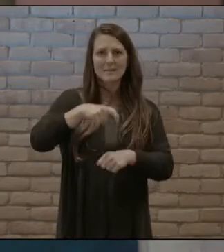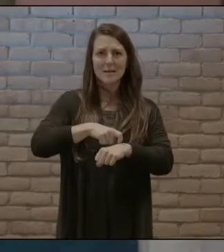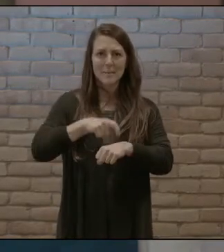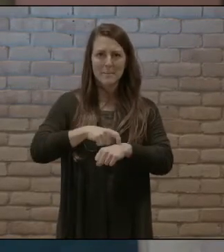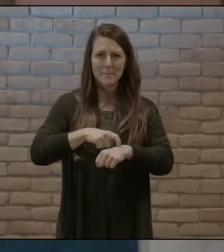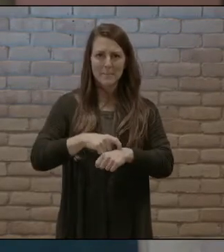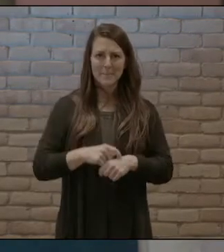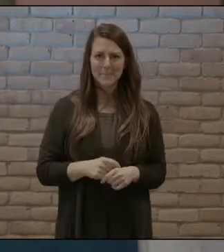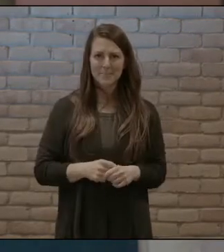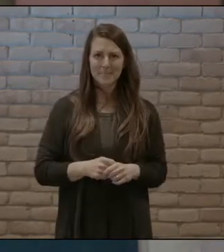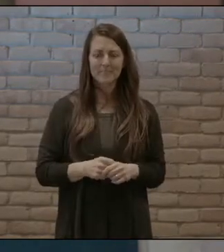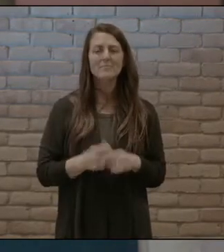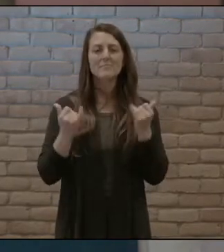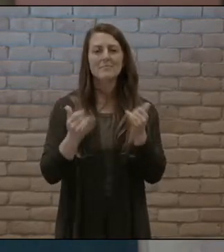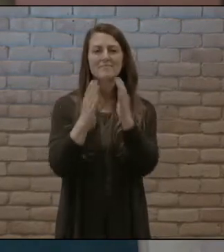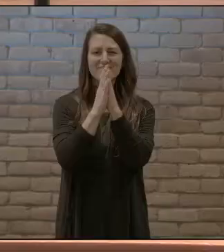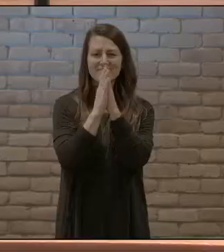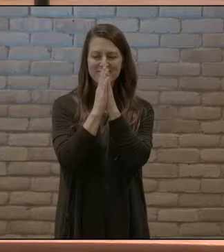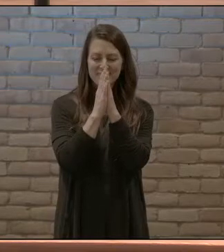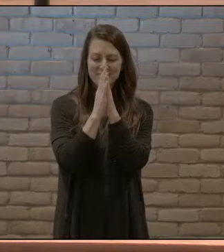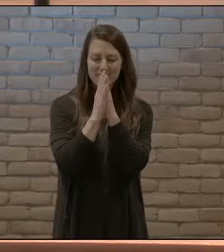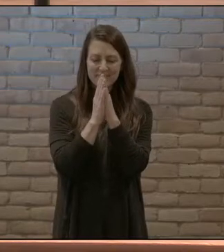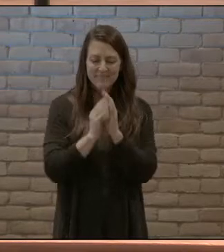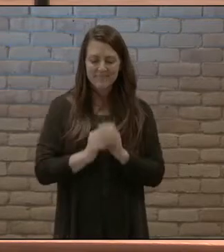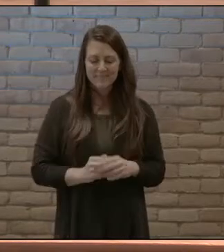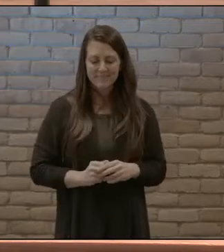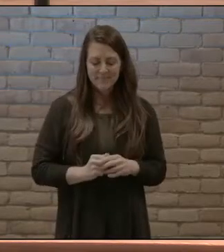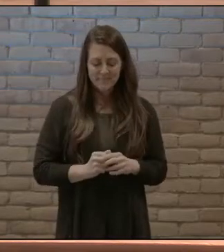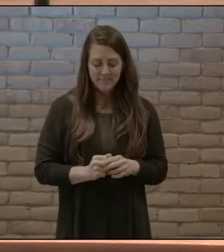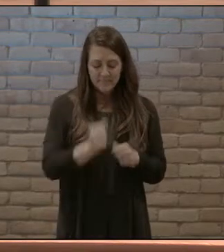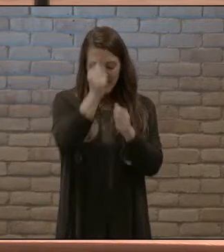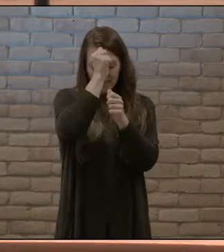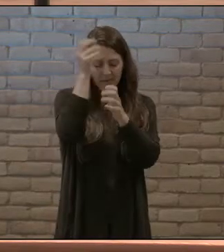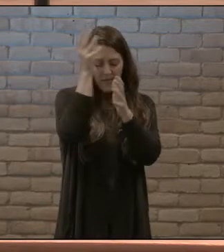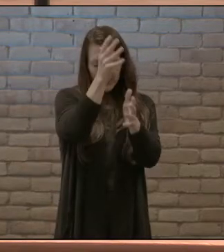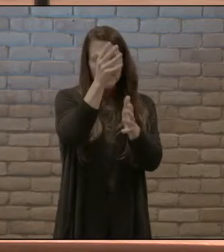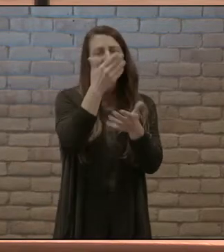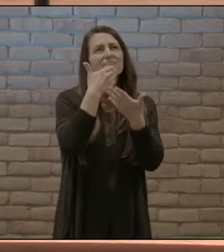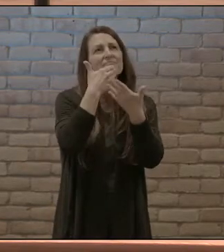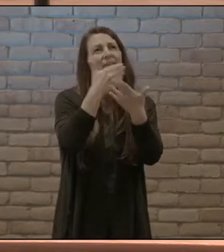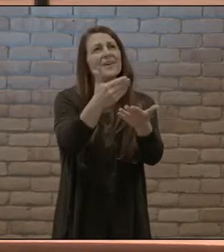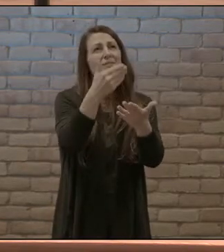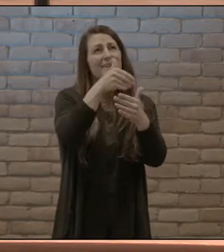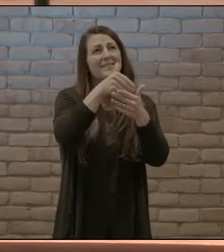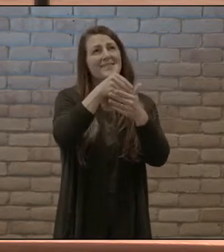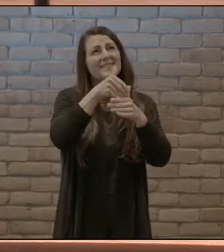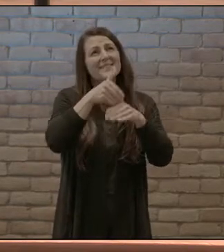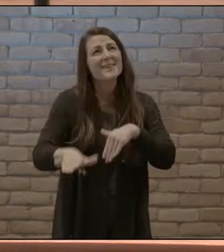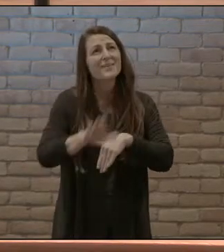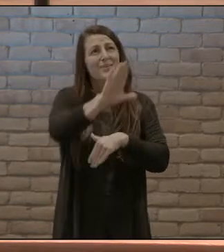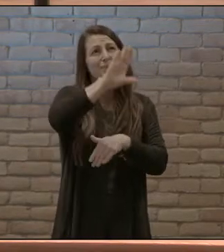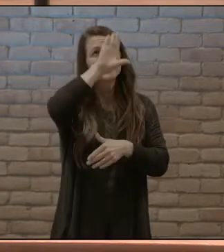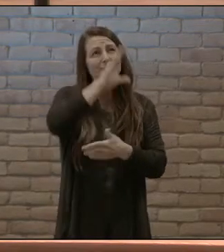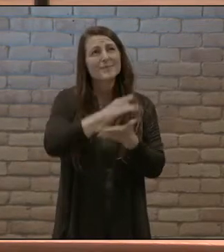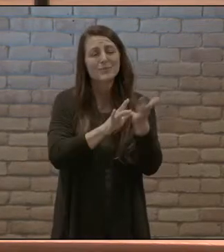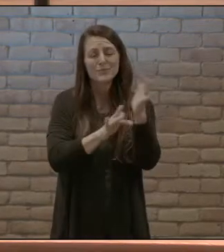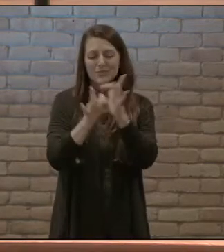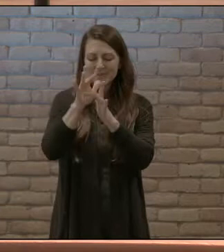Let's pray. Father, thank you for sending your son Jesus into this broken